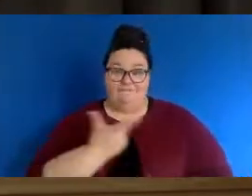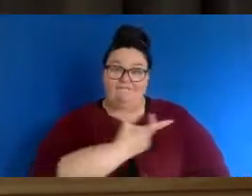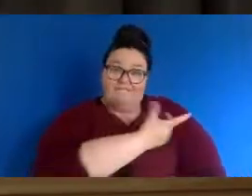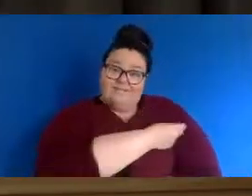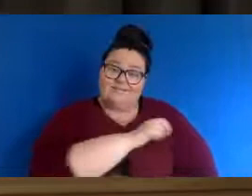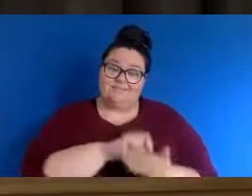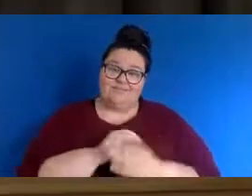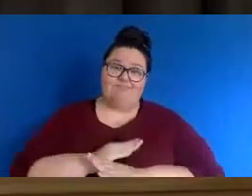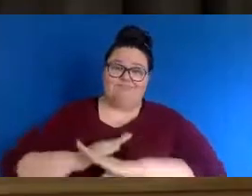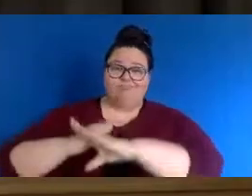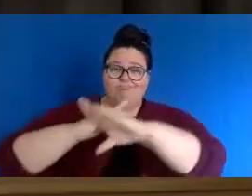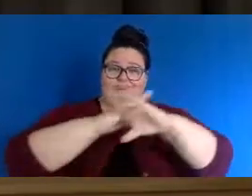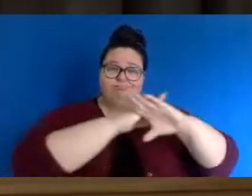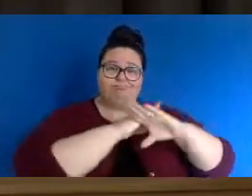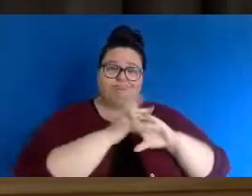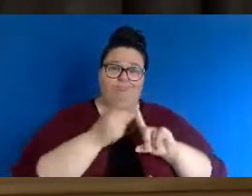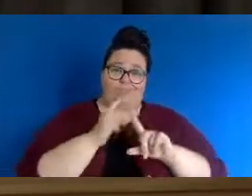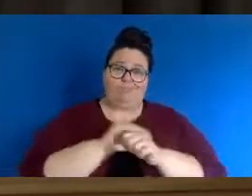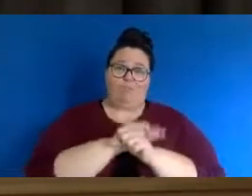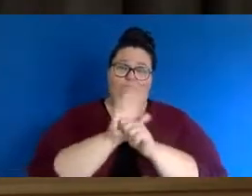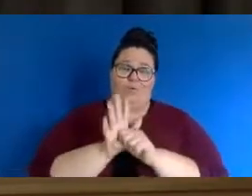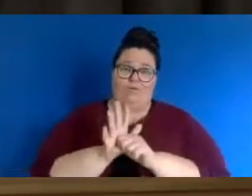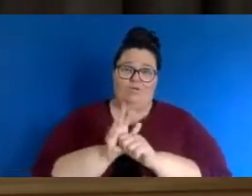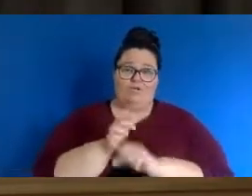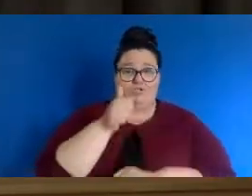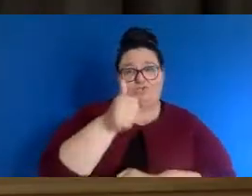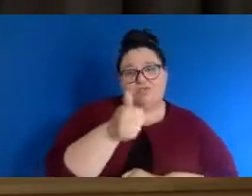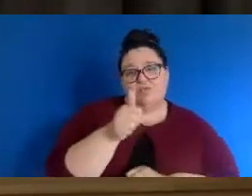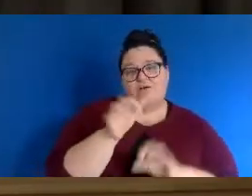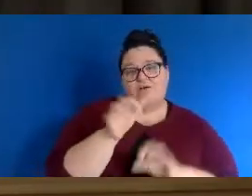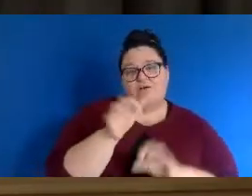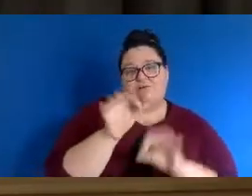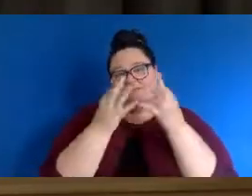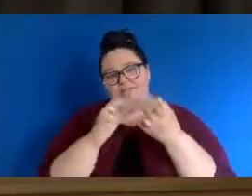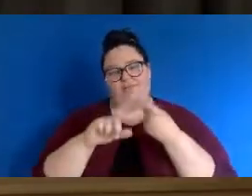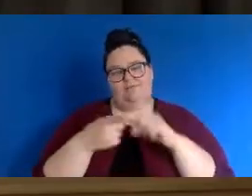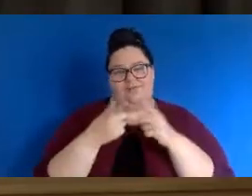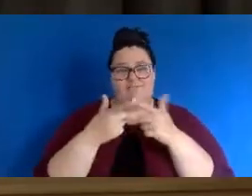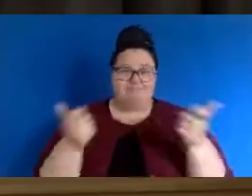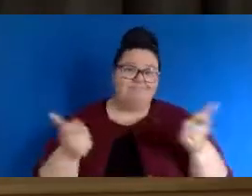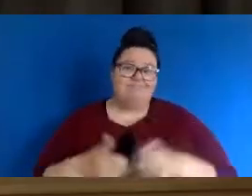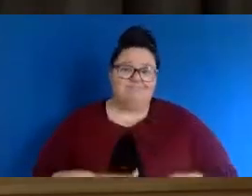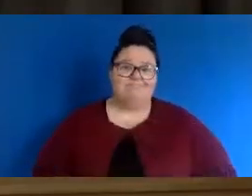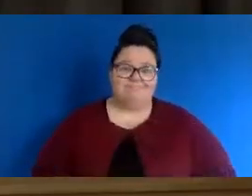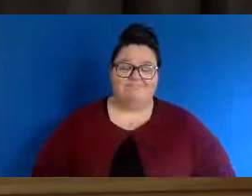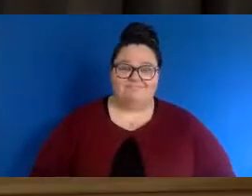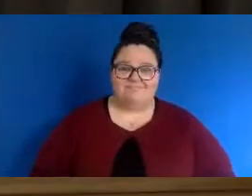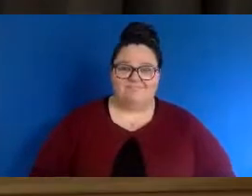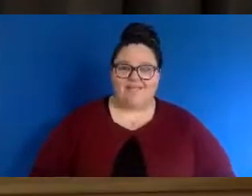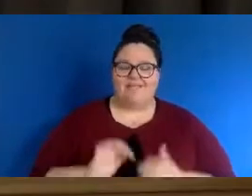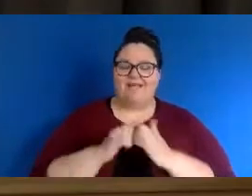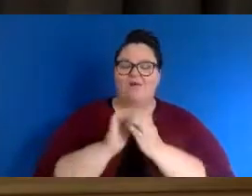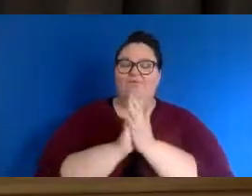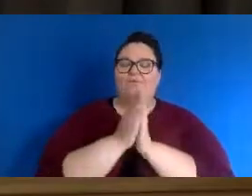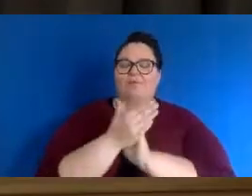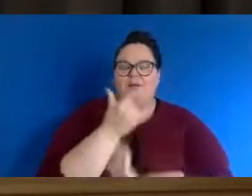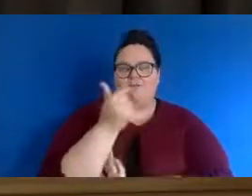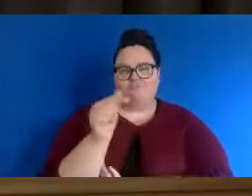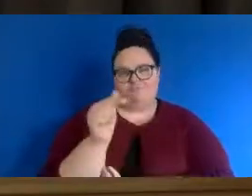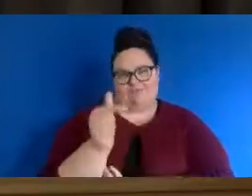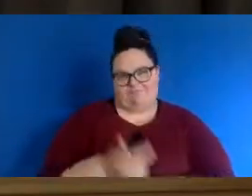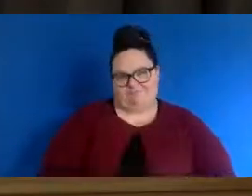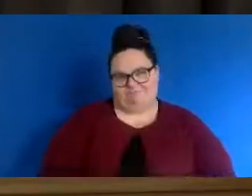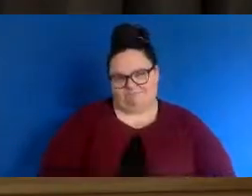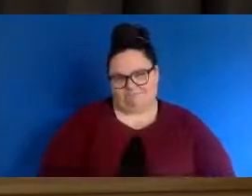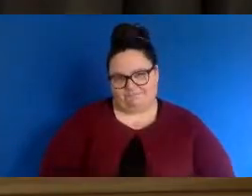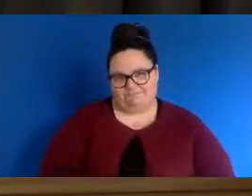all protecting ourselves and our loved ones. And it's also the only way we can all return to green. If